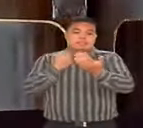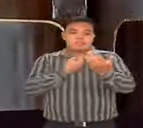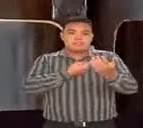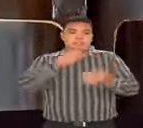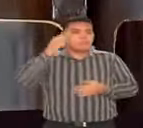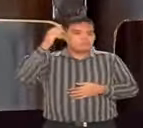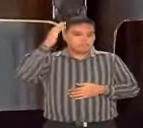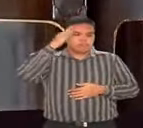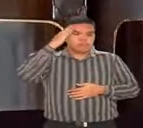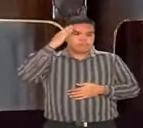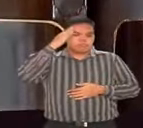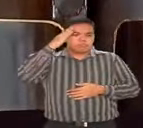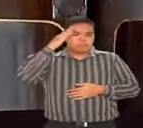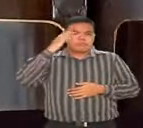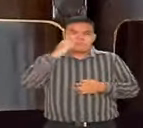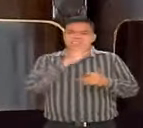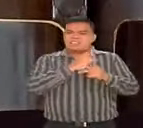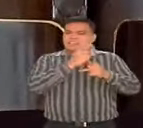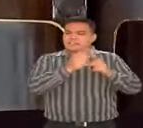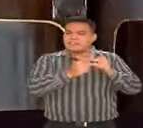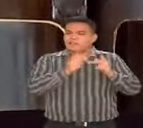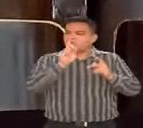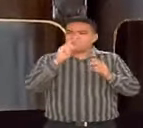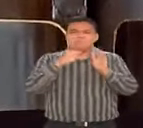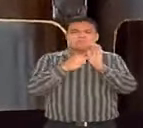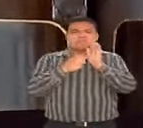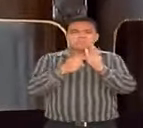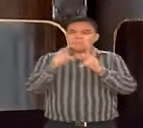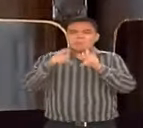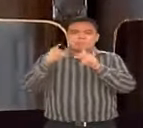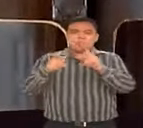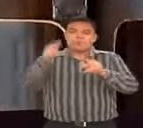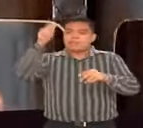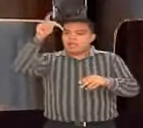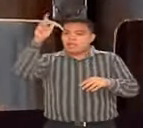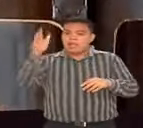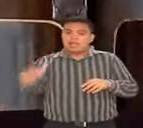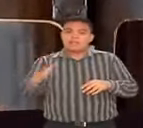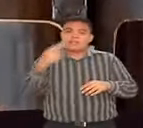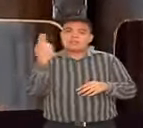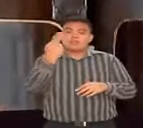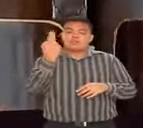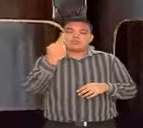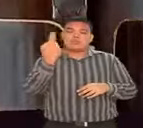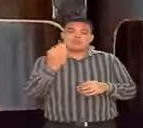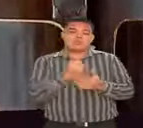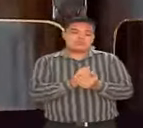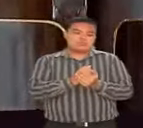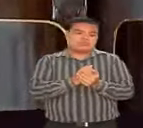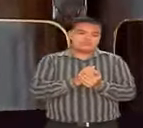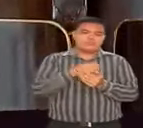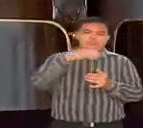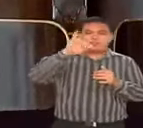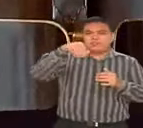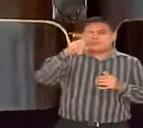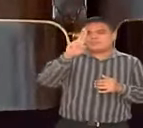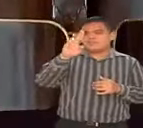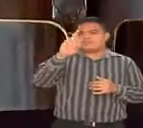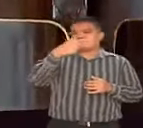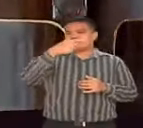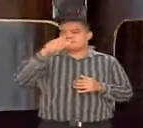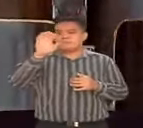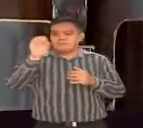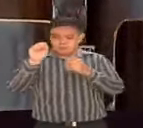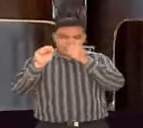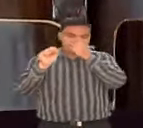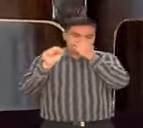for us to know the kind of people that God uses. Open to Judges chapter